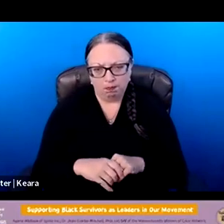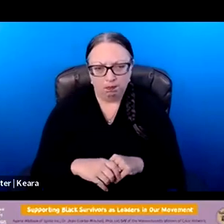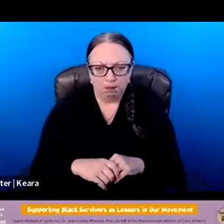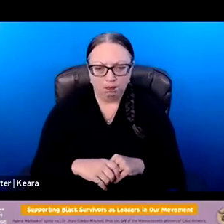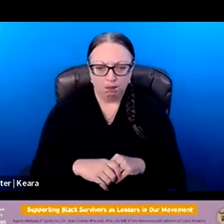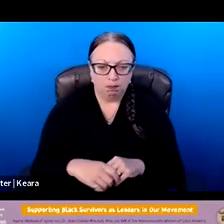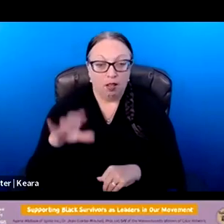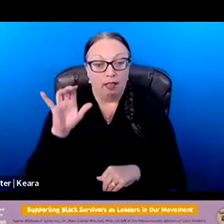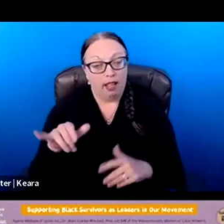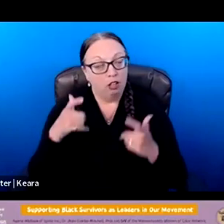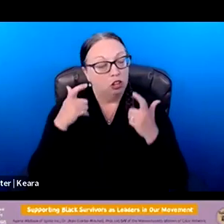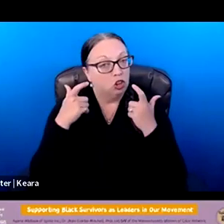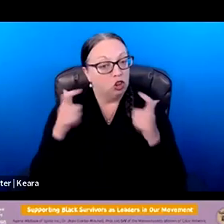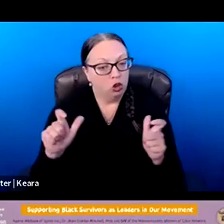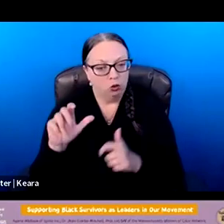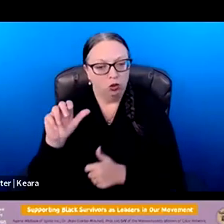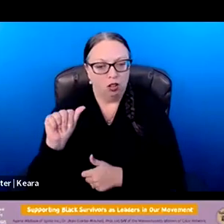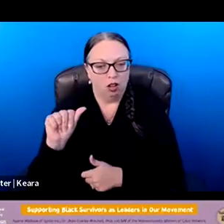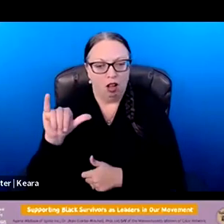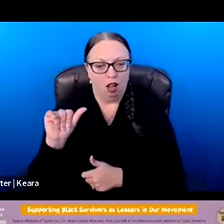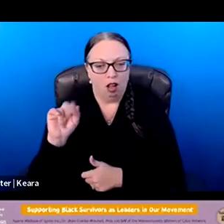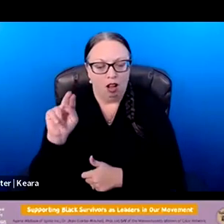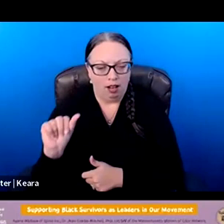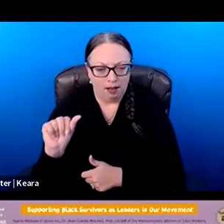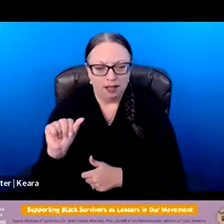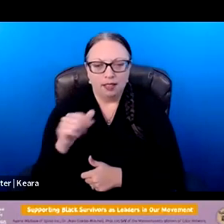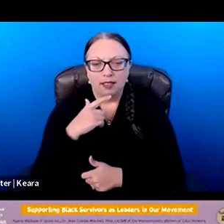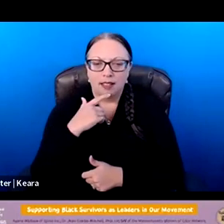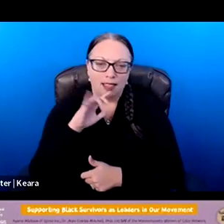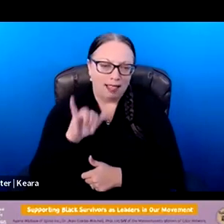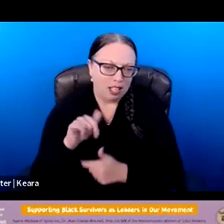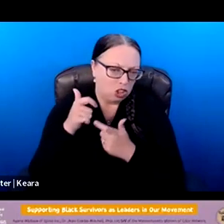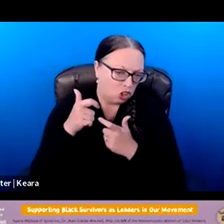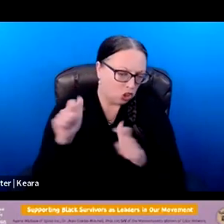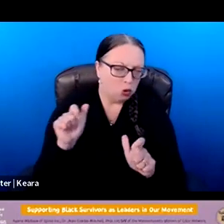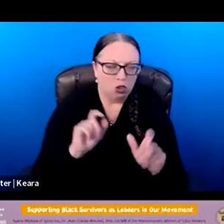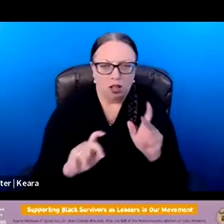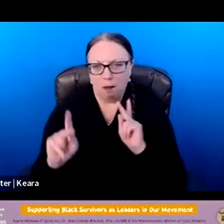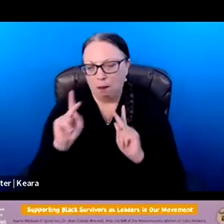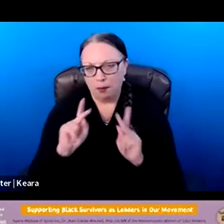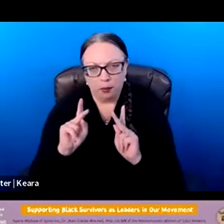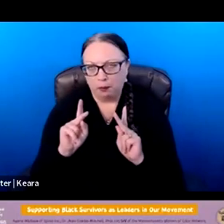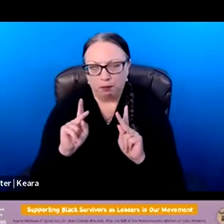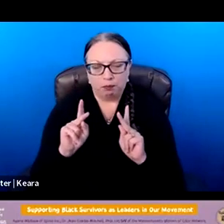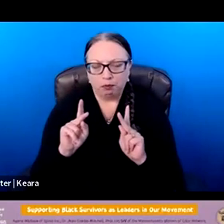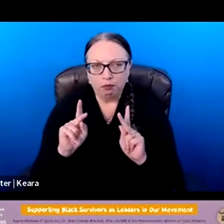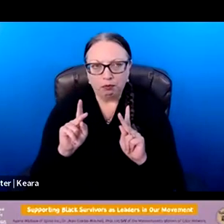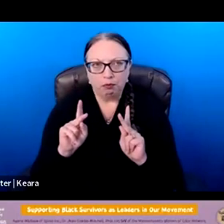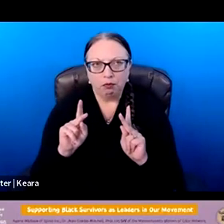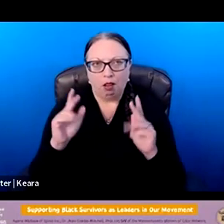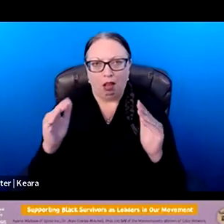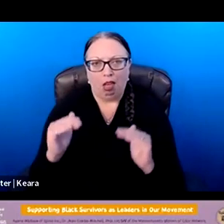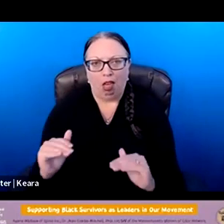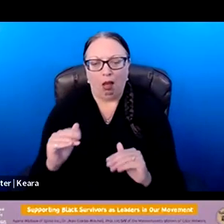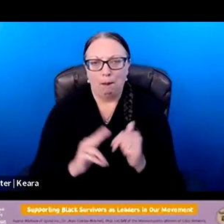That's a huge one, and people really underestimate how far it goes in building a relationship. I always tell people that there's a very